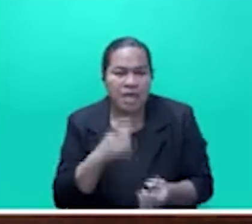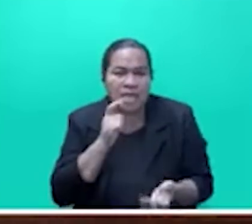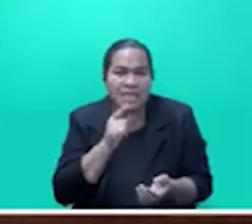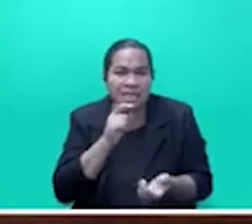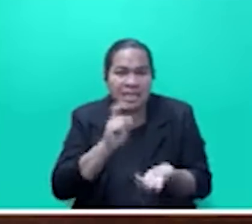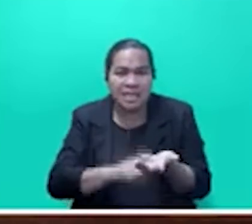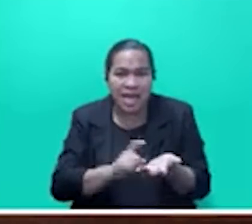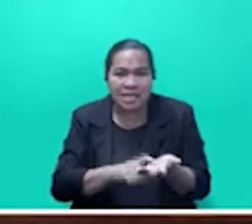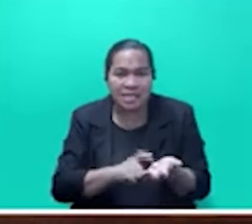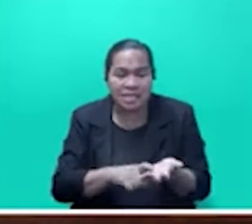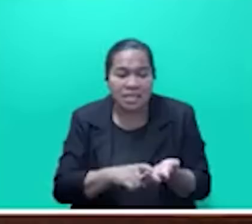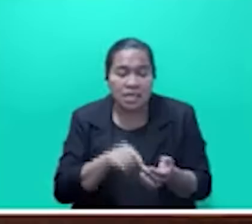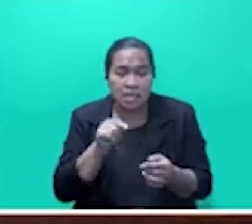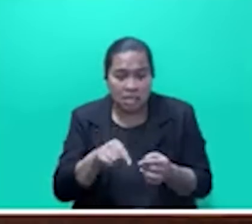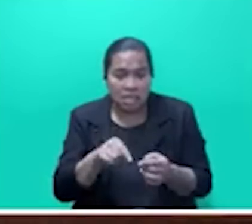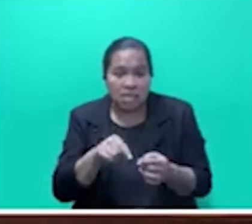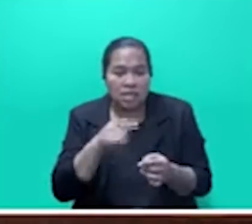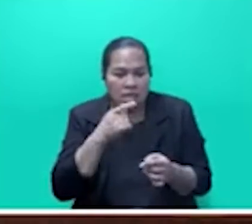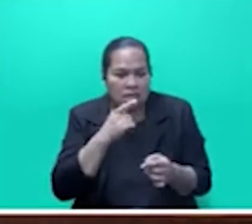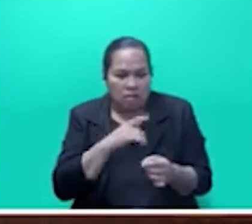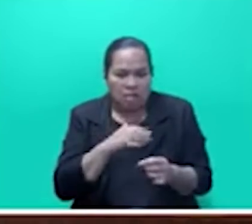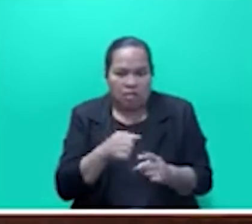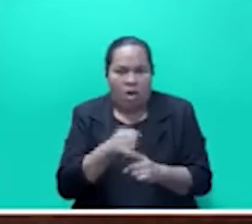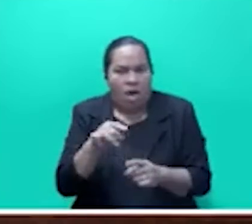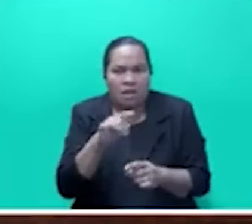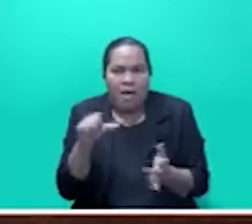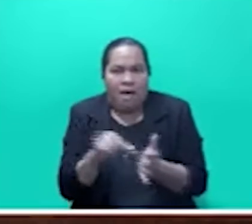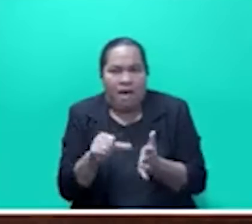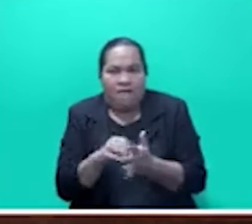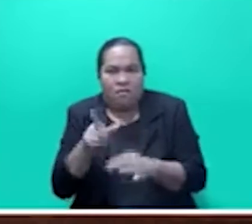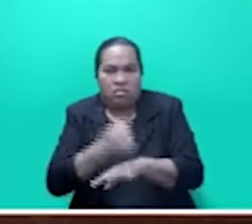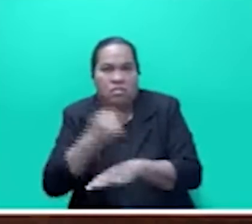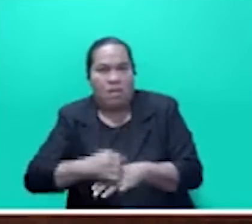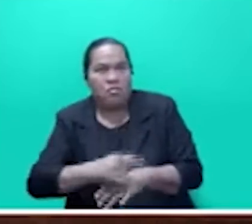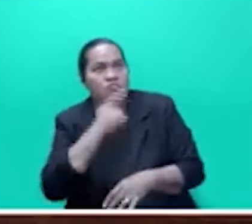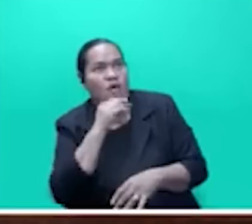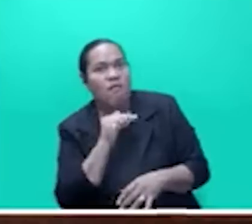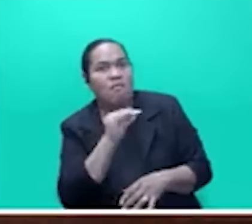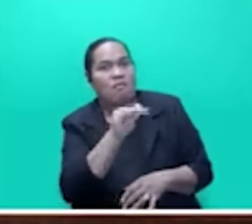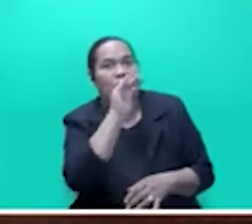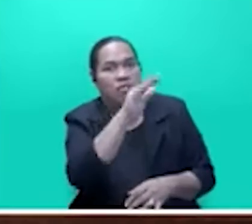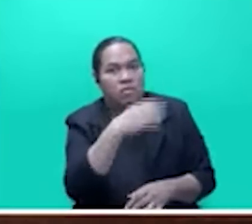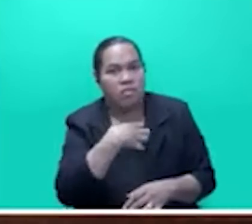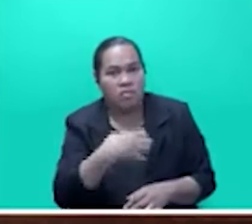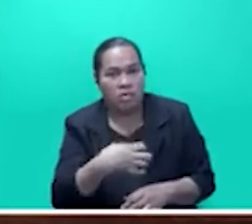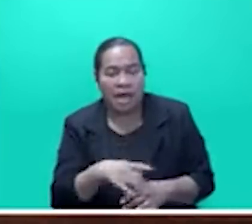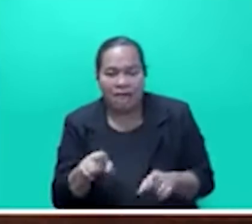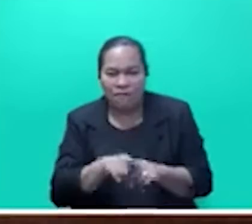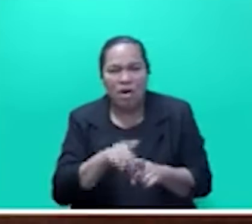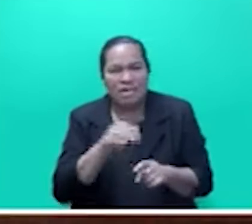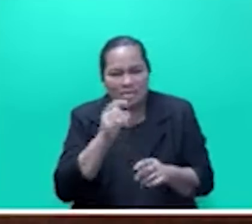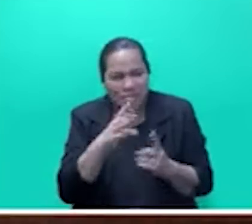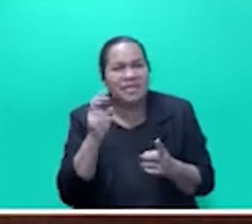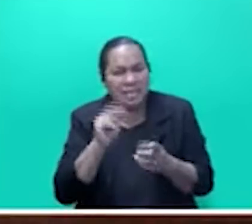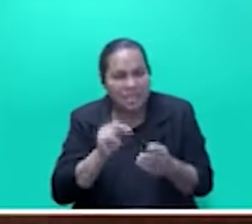levels severely limits coalition government's capacity to borrow further for critical expenditure infrastructure such as roads,